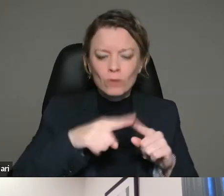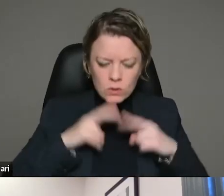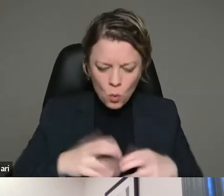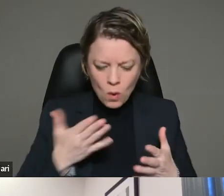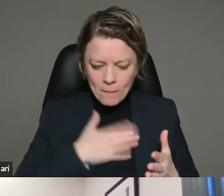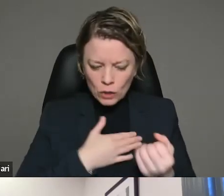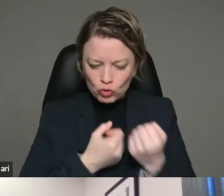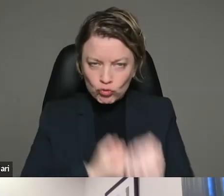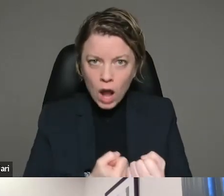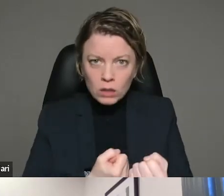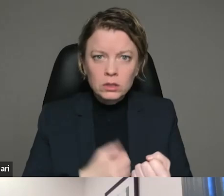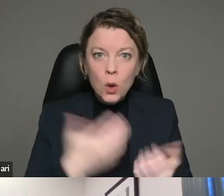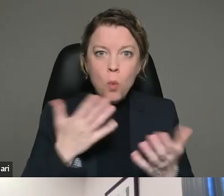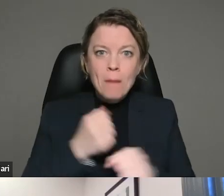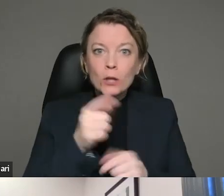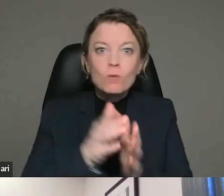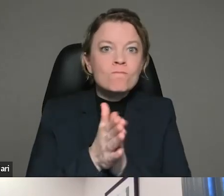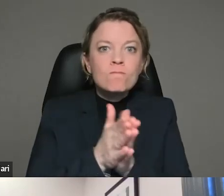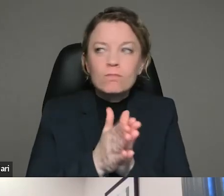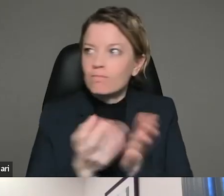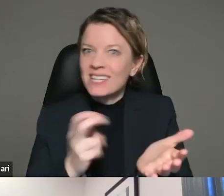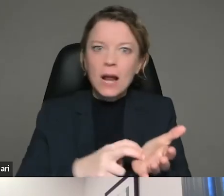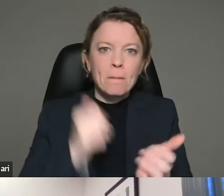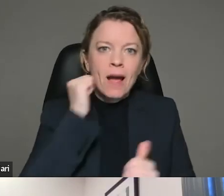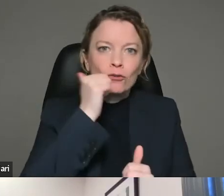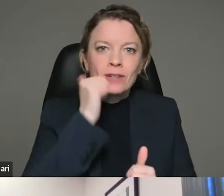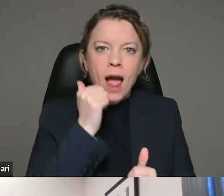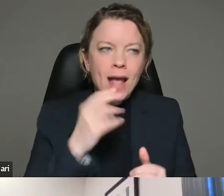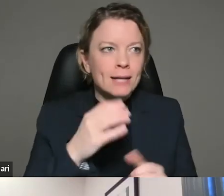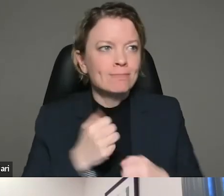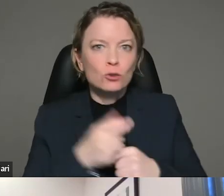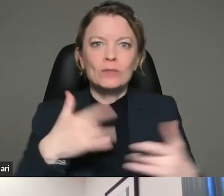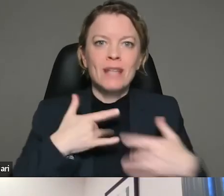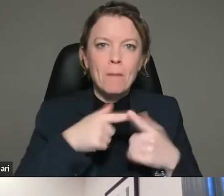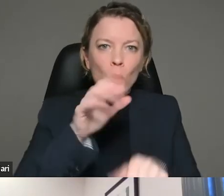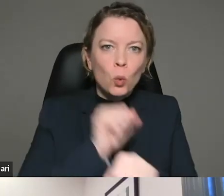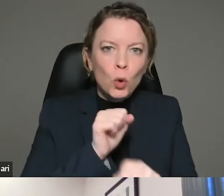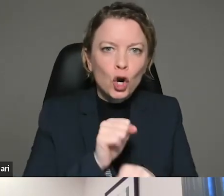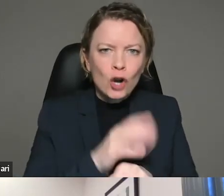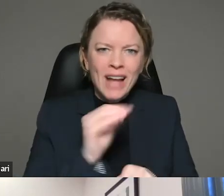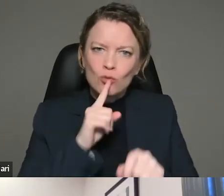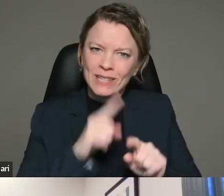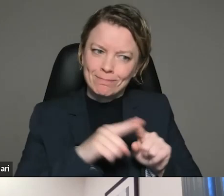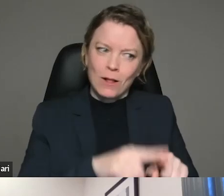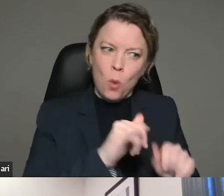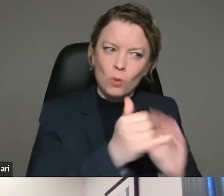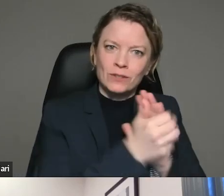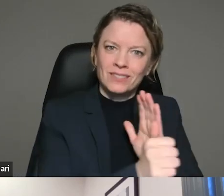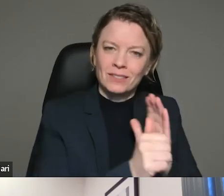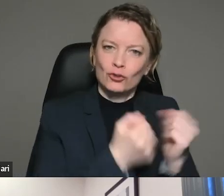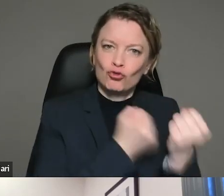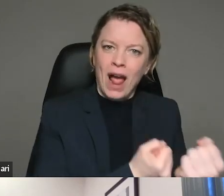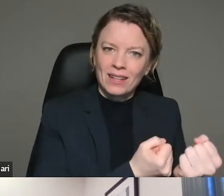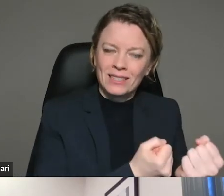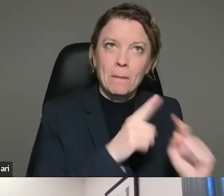gets you excited to jump out of bed and do what you do every day? And be able to lean into those strengths while also acknowledging your sort of your